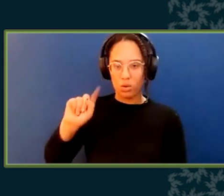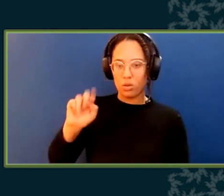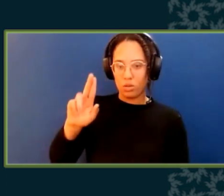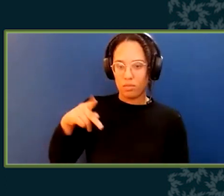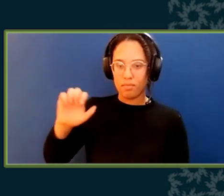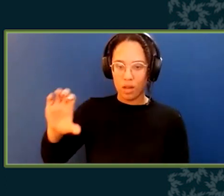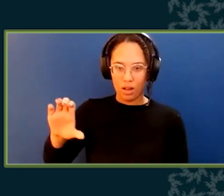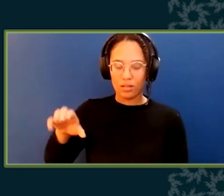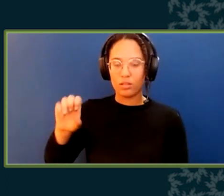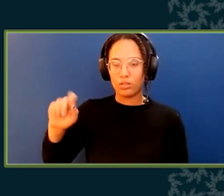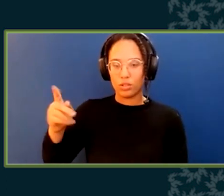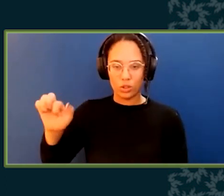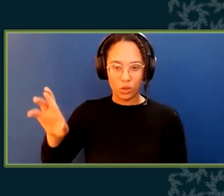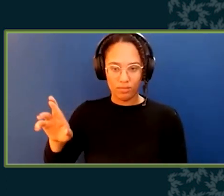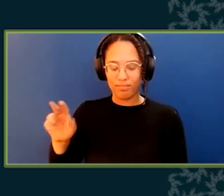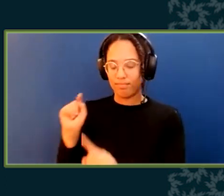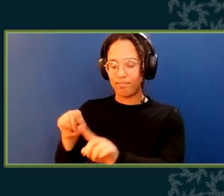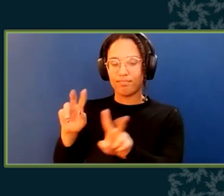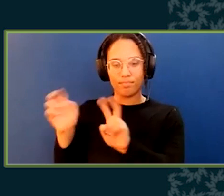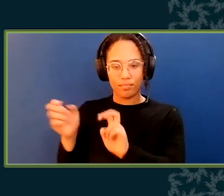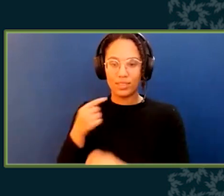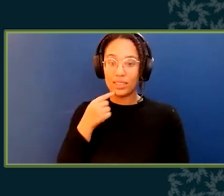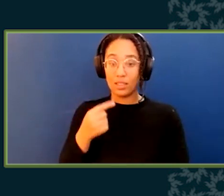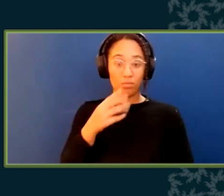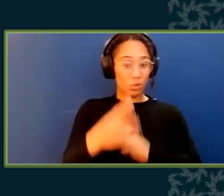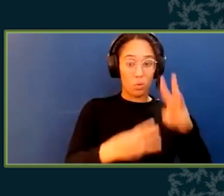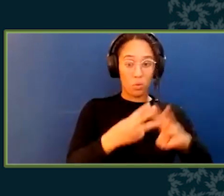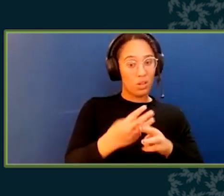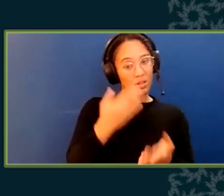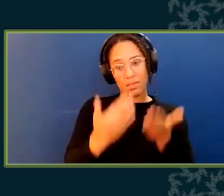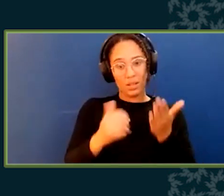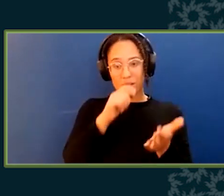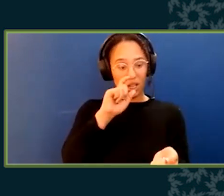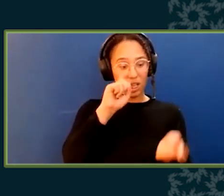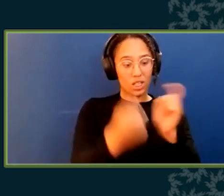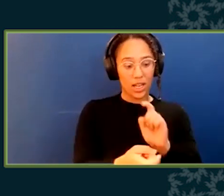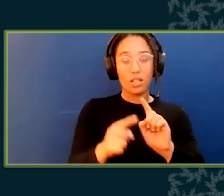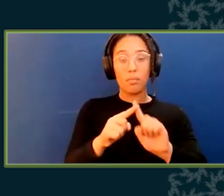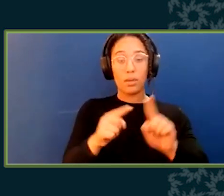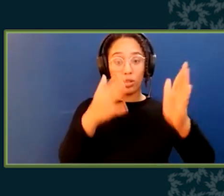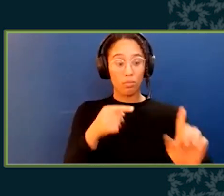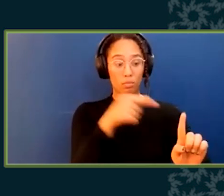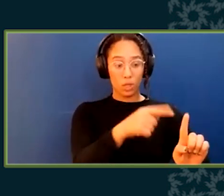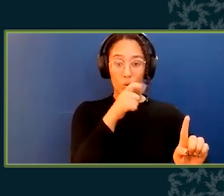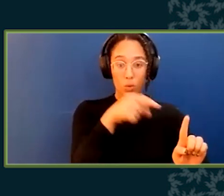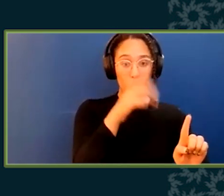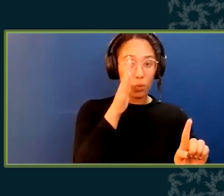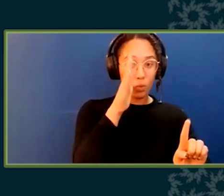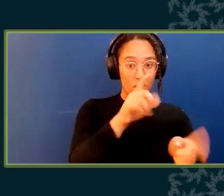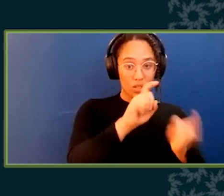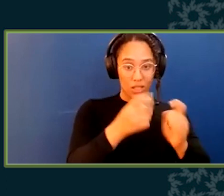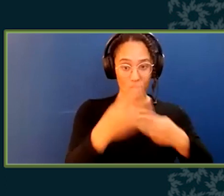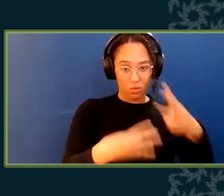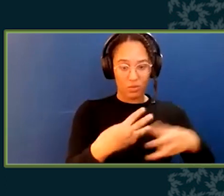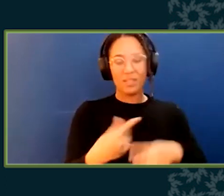where he said, "I may not change the world, but I'll inspire the person that does." Mm.